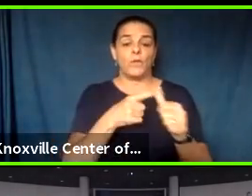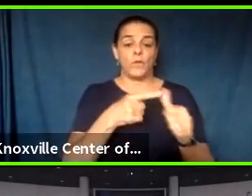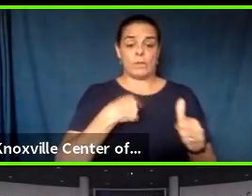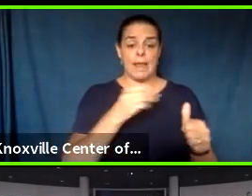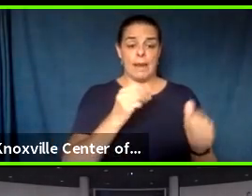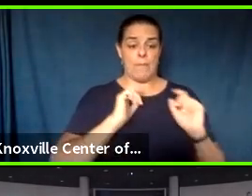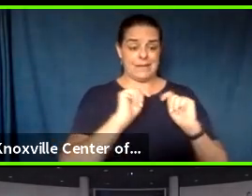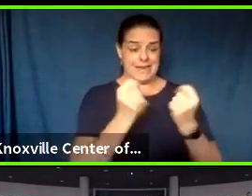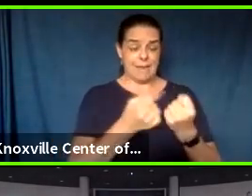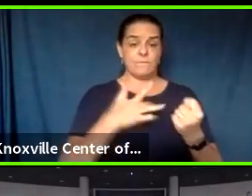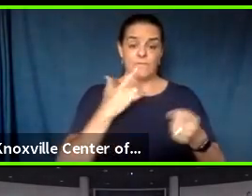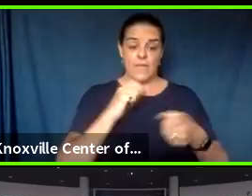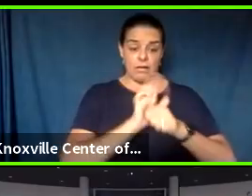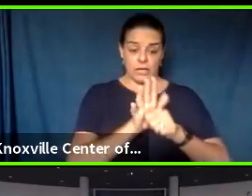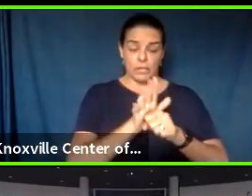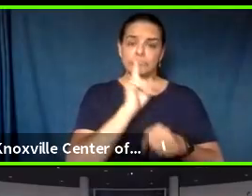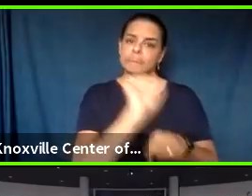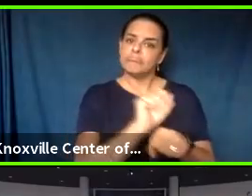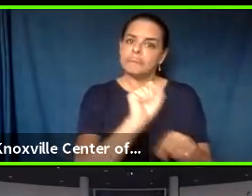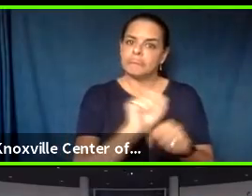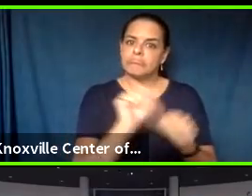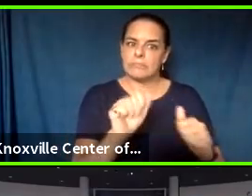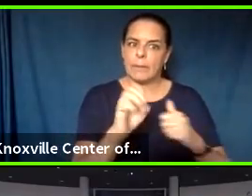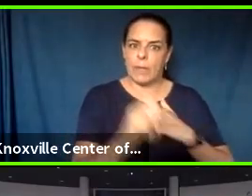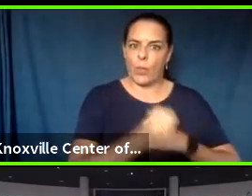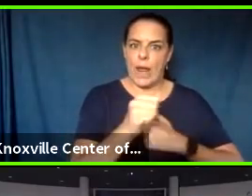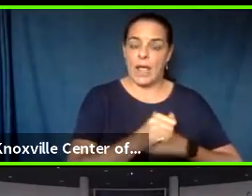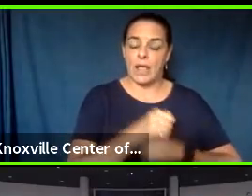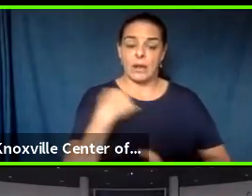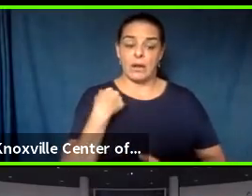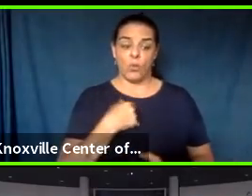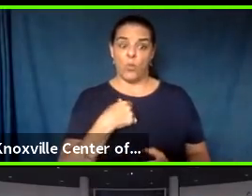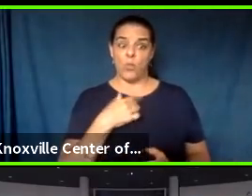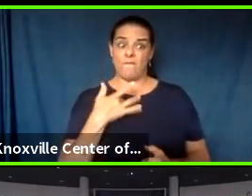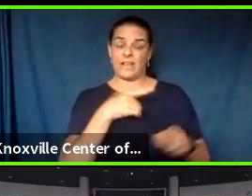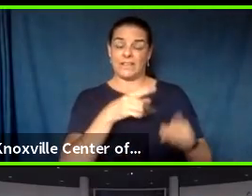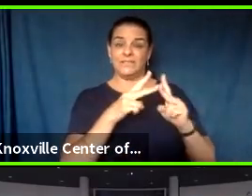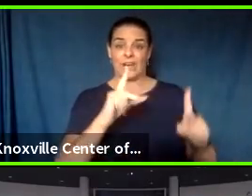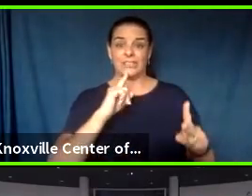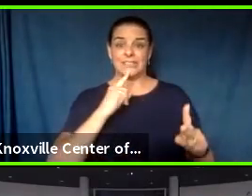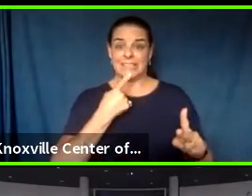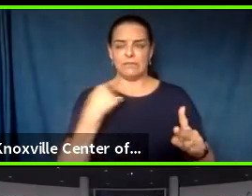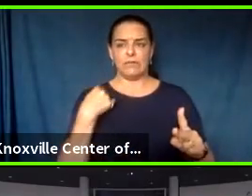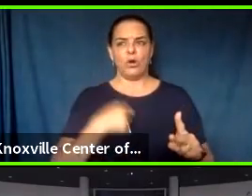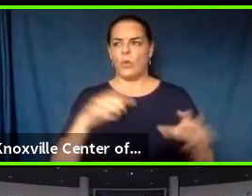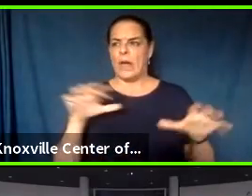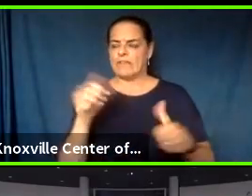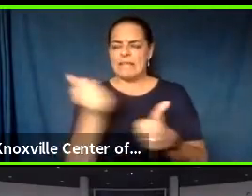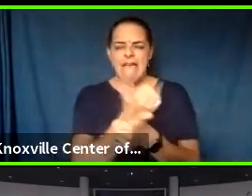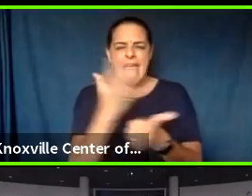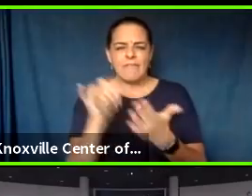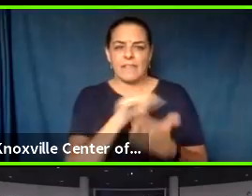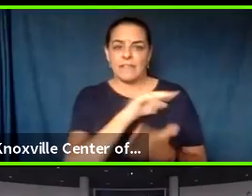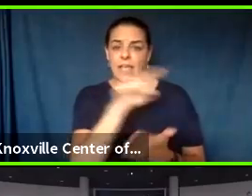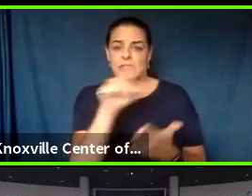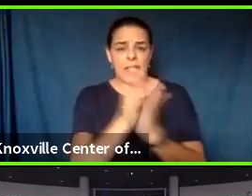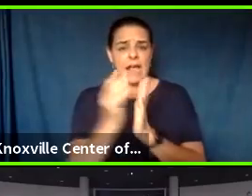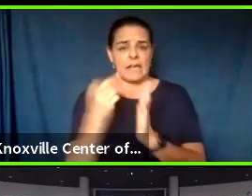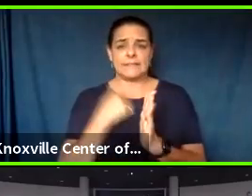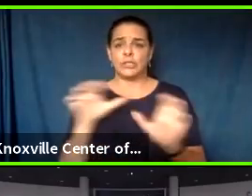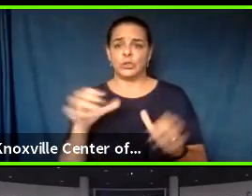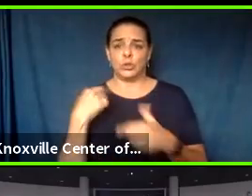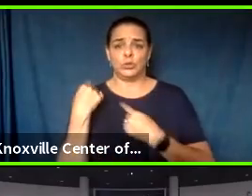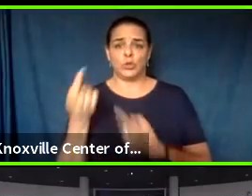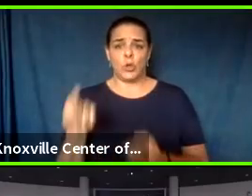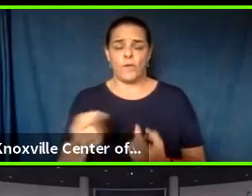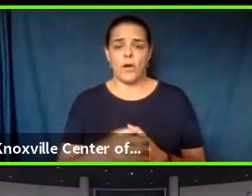is a real threat, and we take it very seriously. We've taken every precaution that we've been asked so far. We know